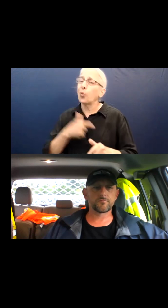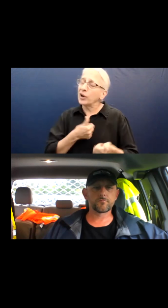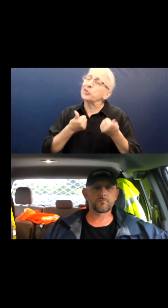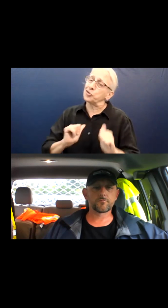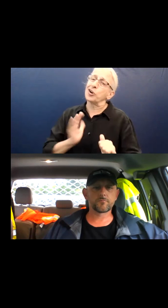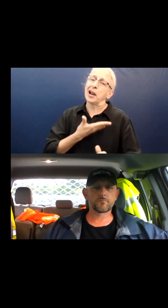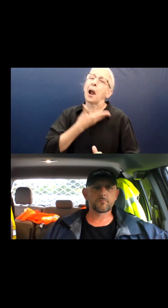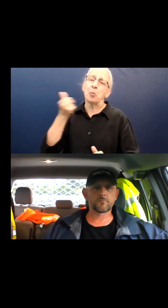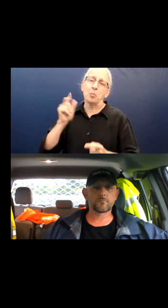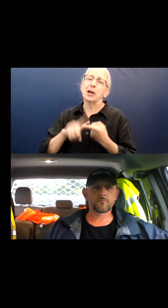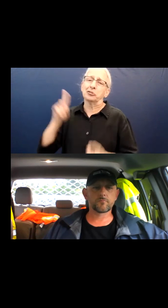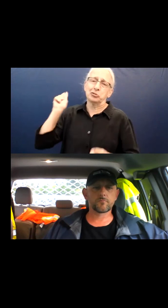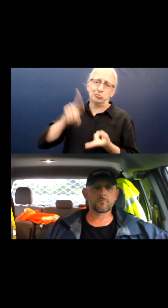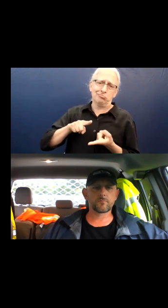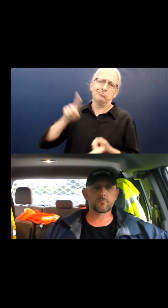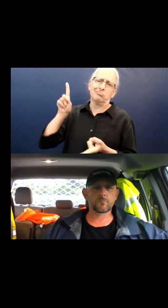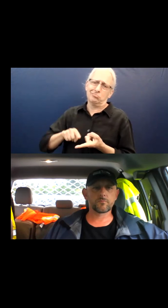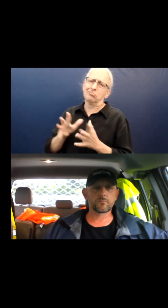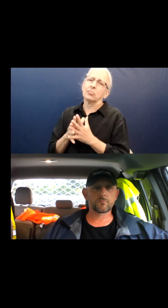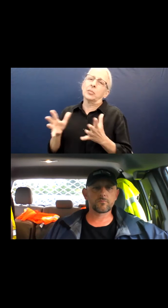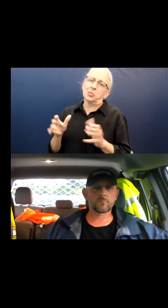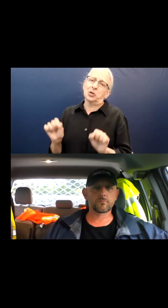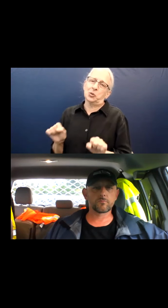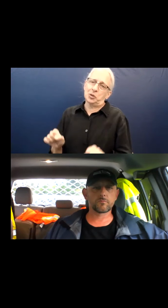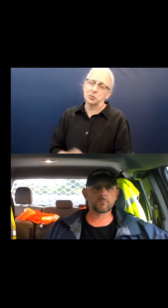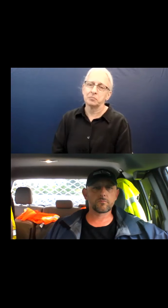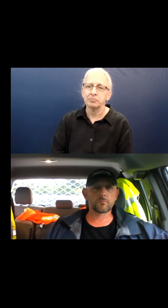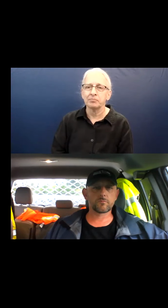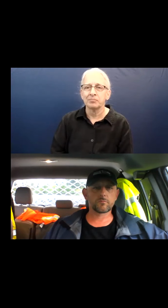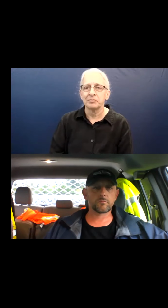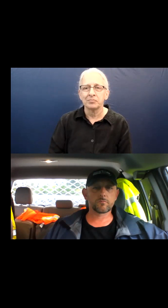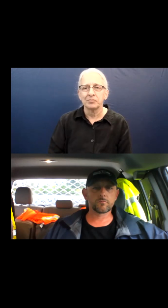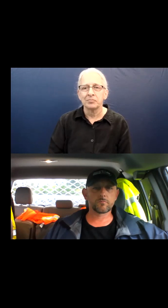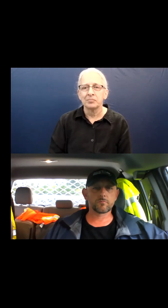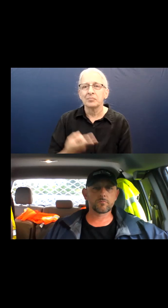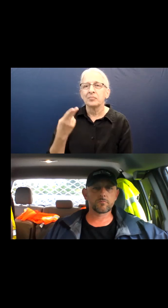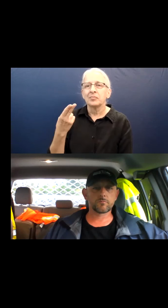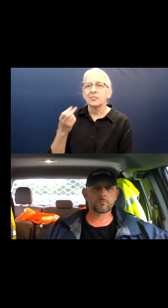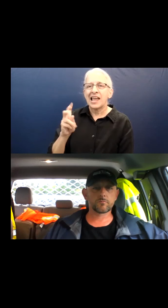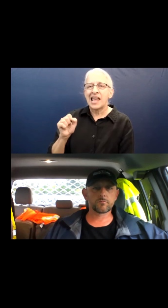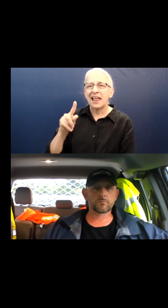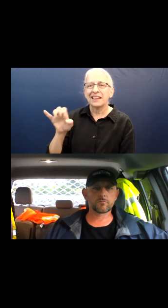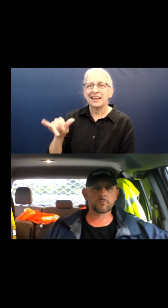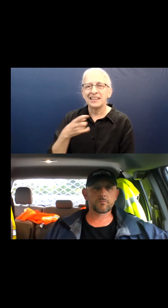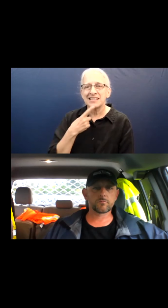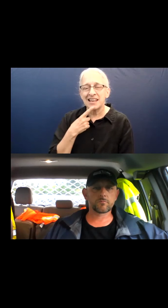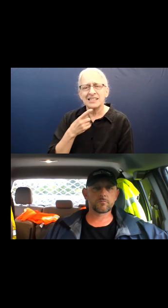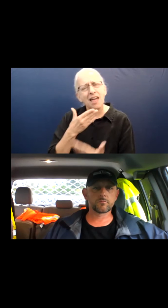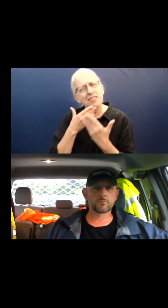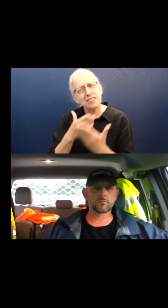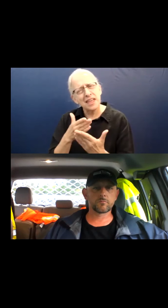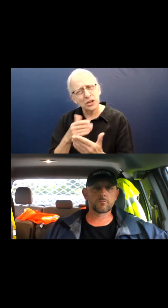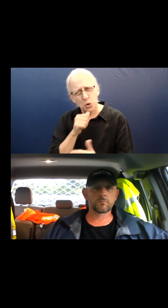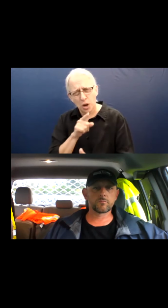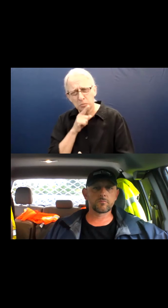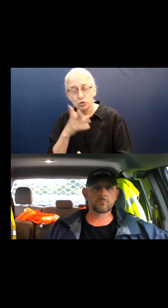Thanks, Eric and Kelly. I'm not sure if I want to make sure we give the